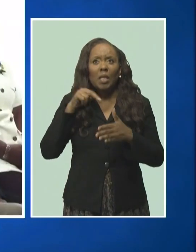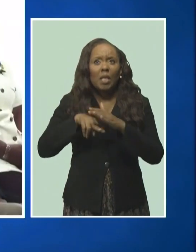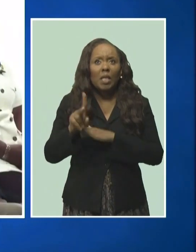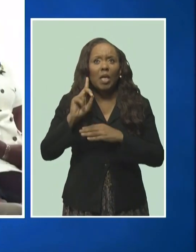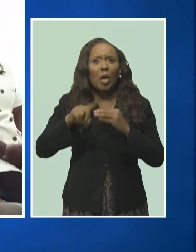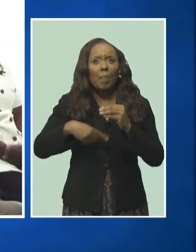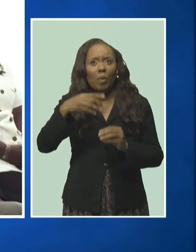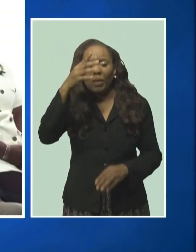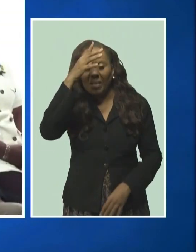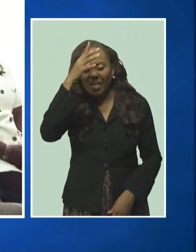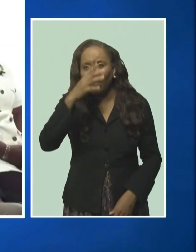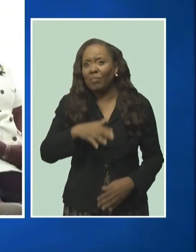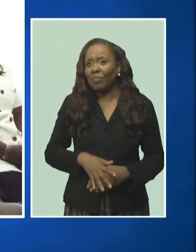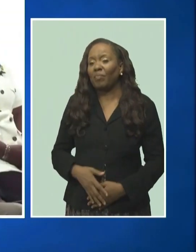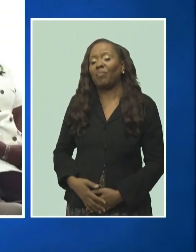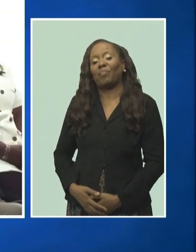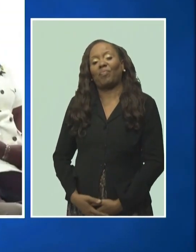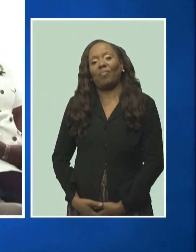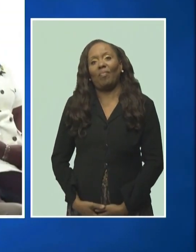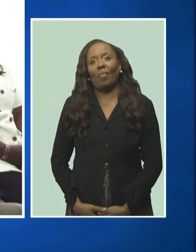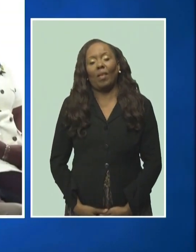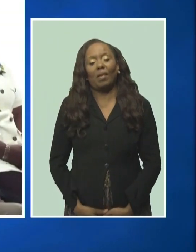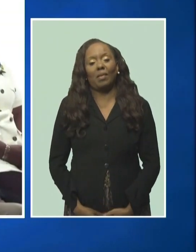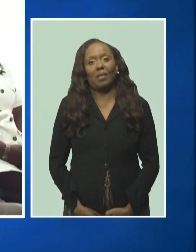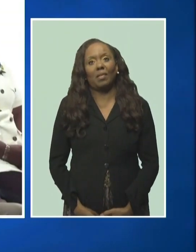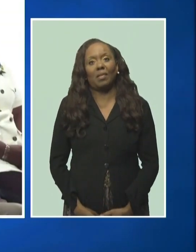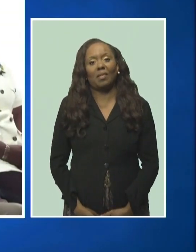landscape. Anmar Goodrich Boyce, CBC Sports.